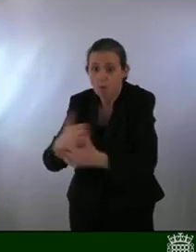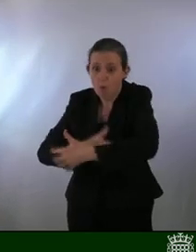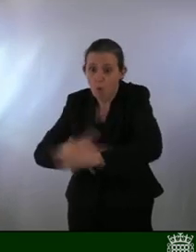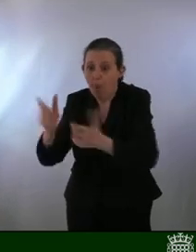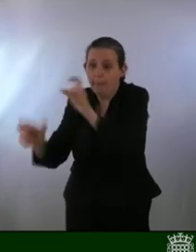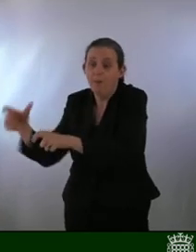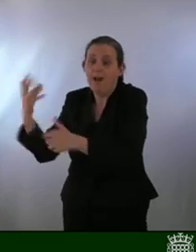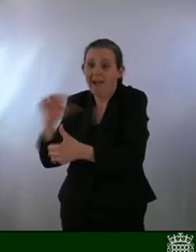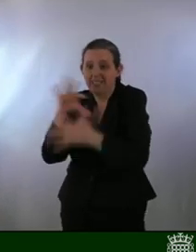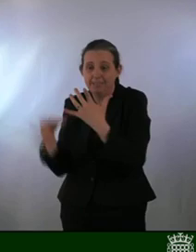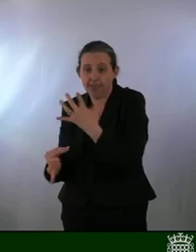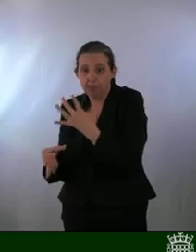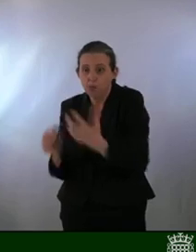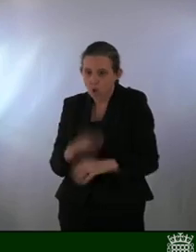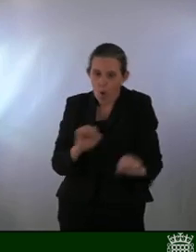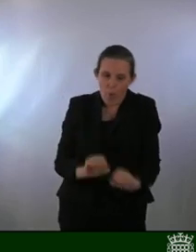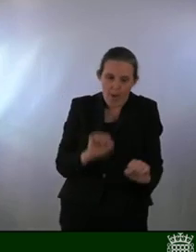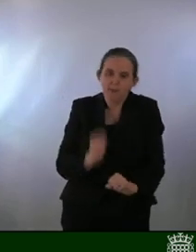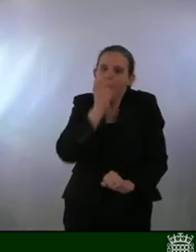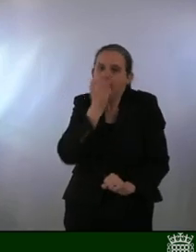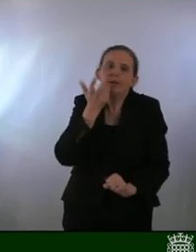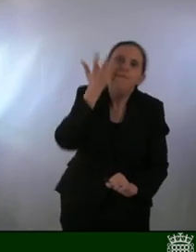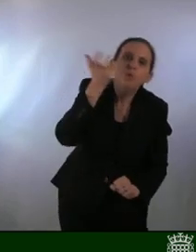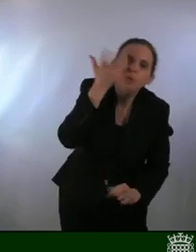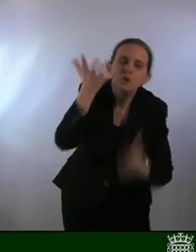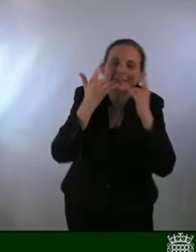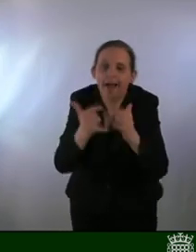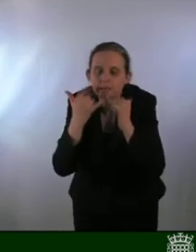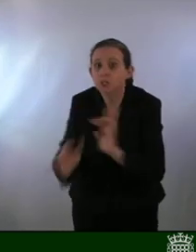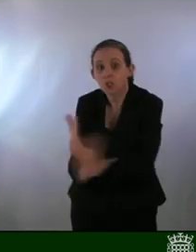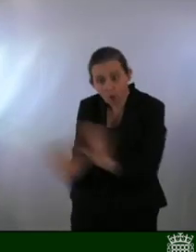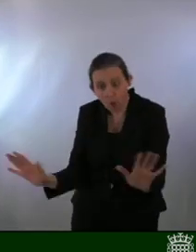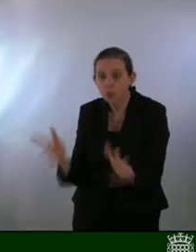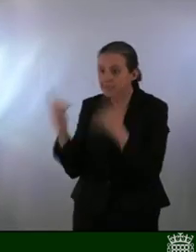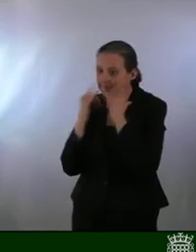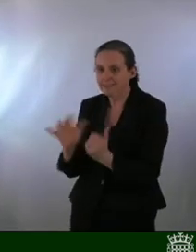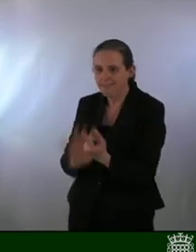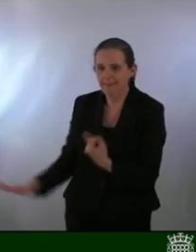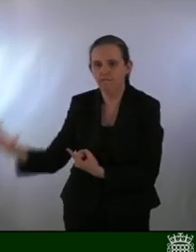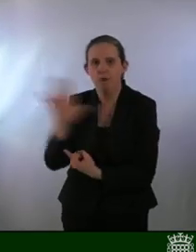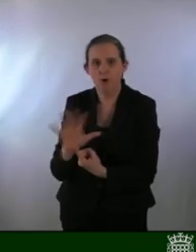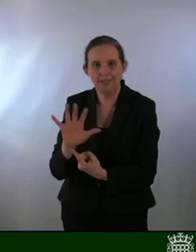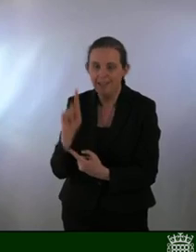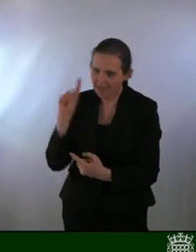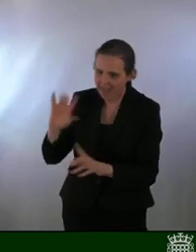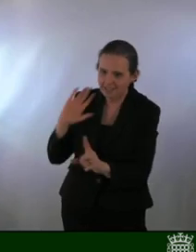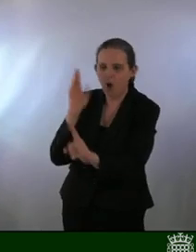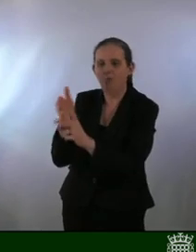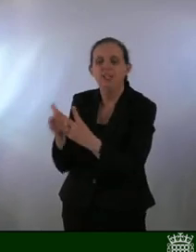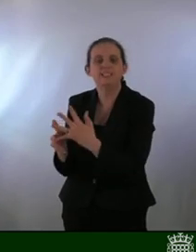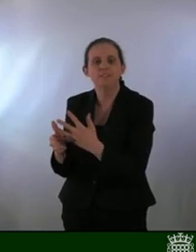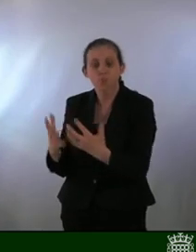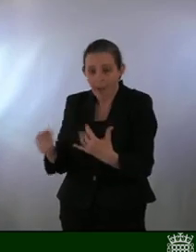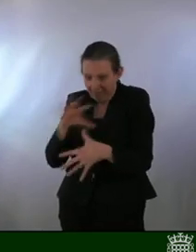just waiting for a future test that might work in different circumstances, but that is the objective, to test everyone that has